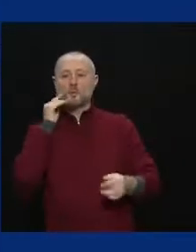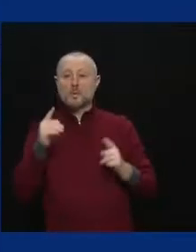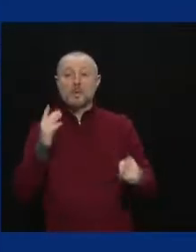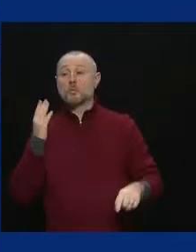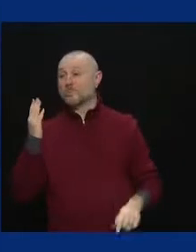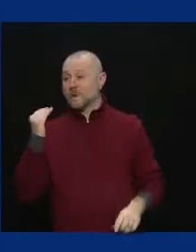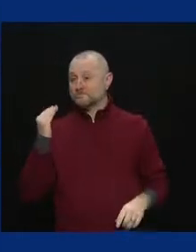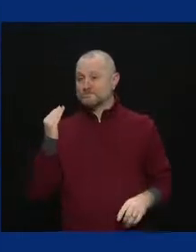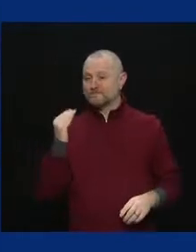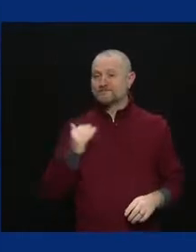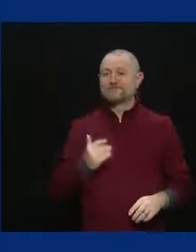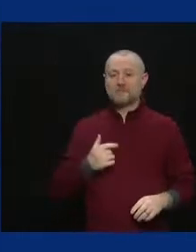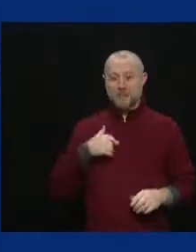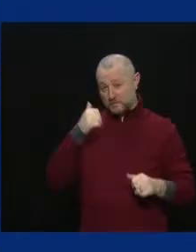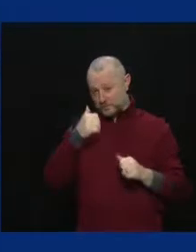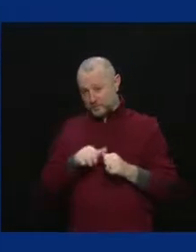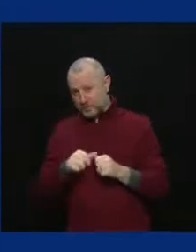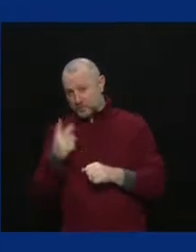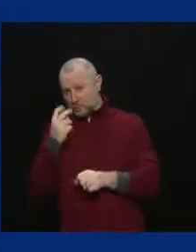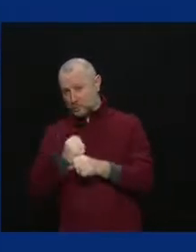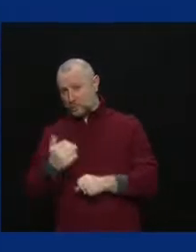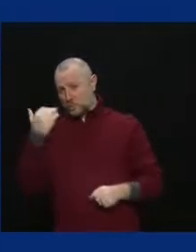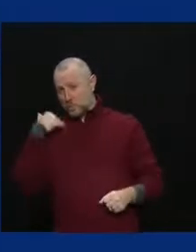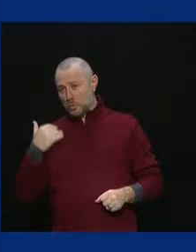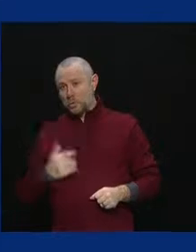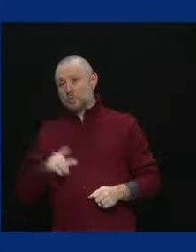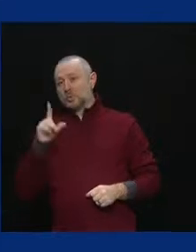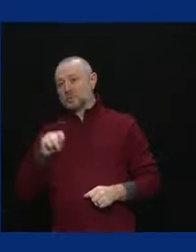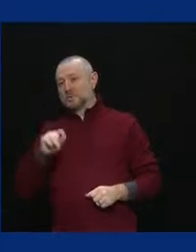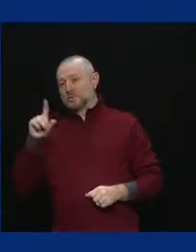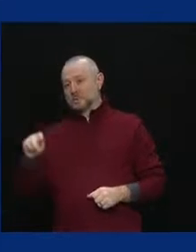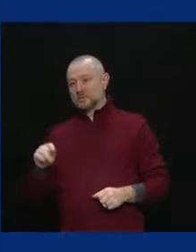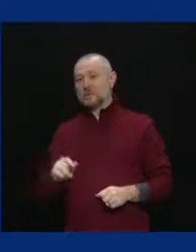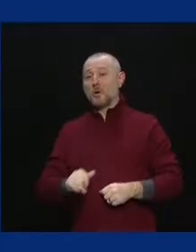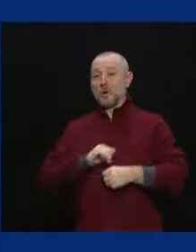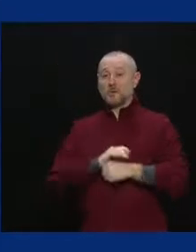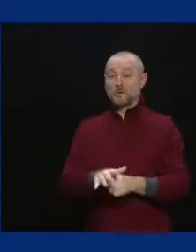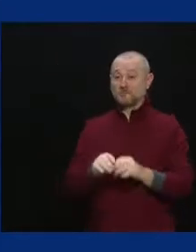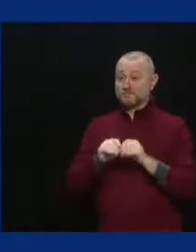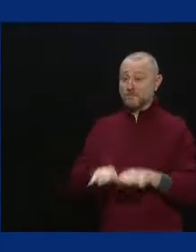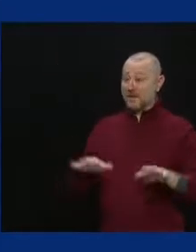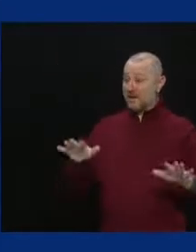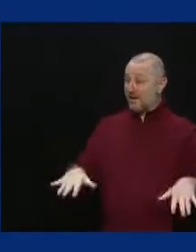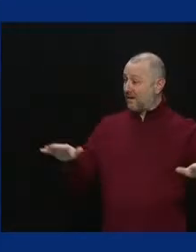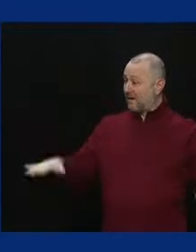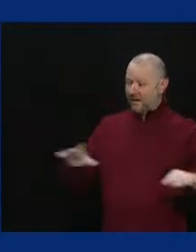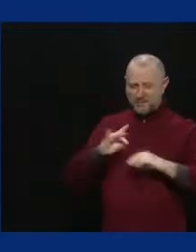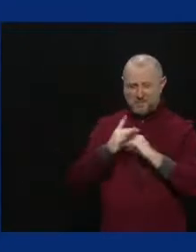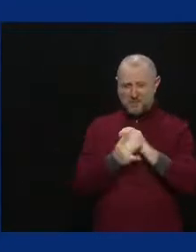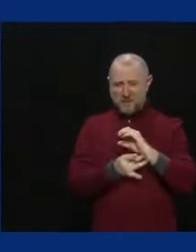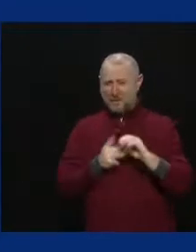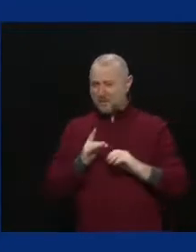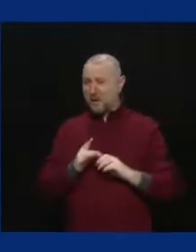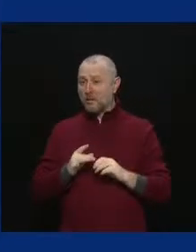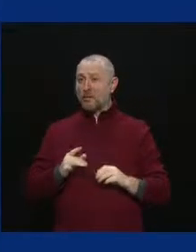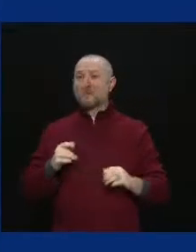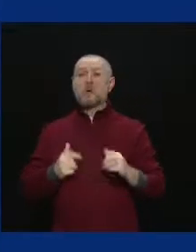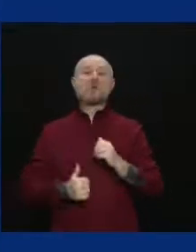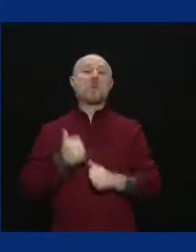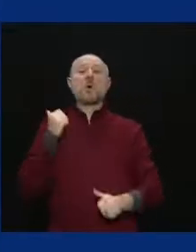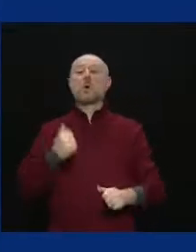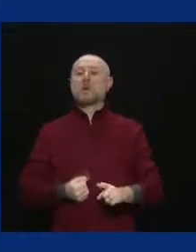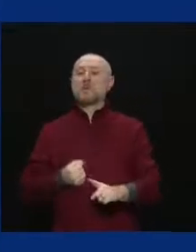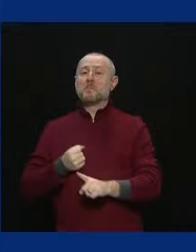incredible vulnerability of our nursing homes. When the original COVID-19 hit, it just went through nursing homes like